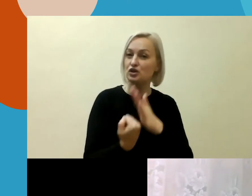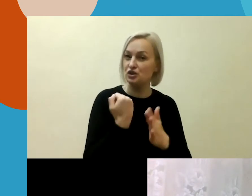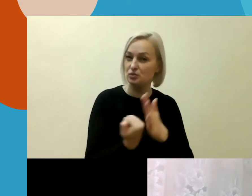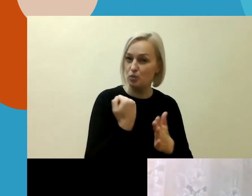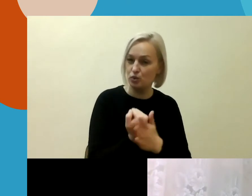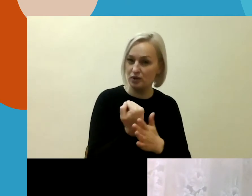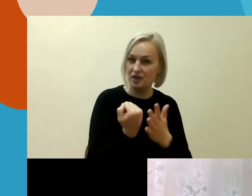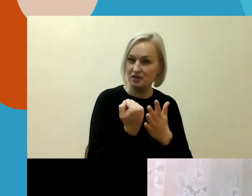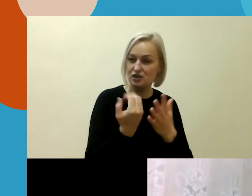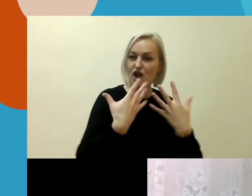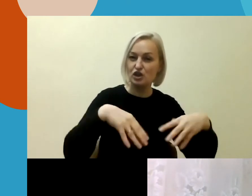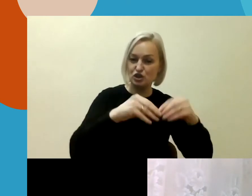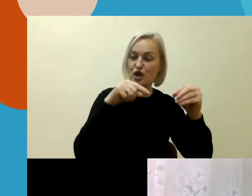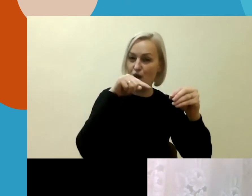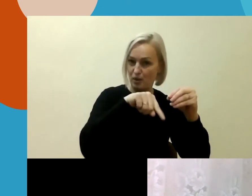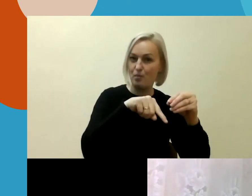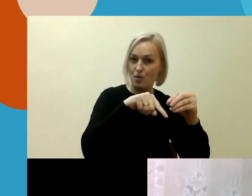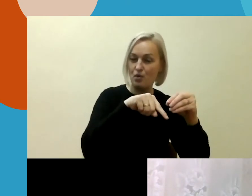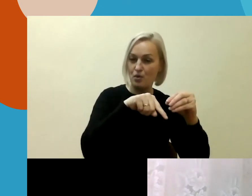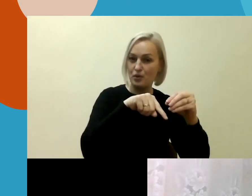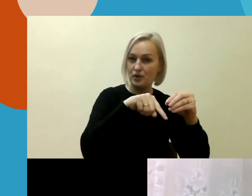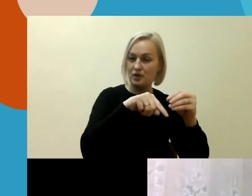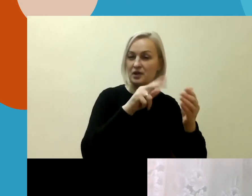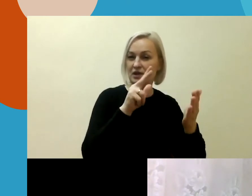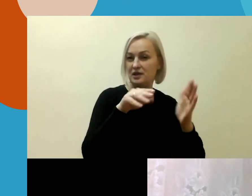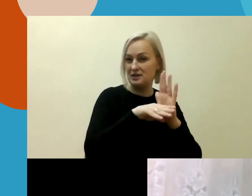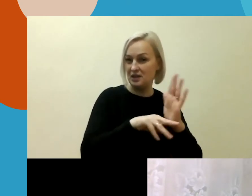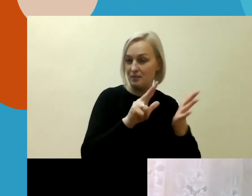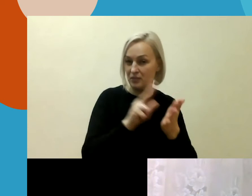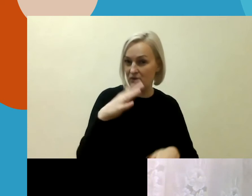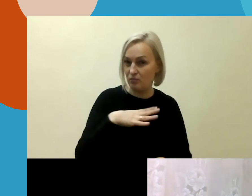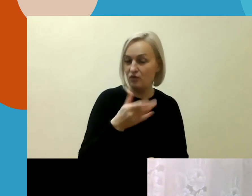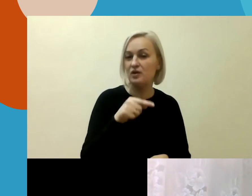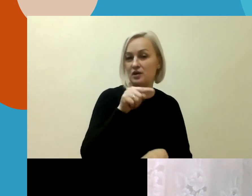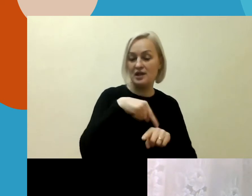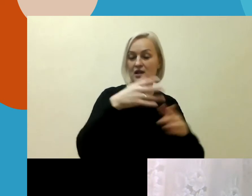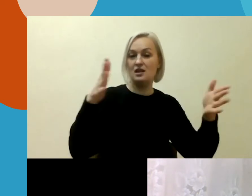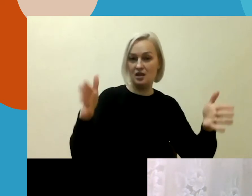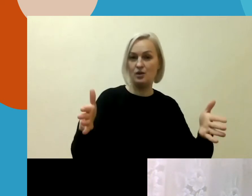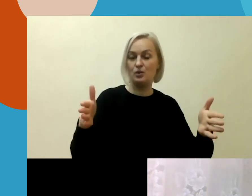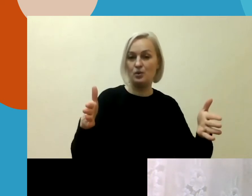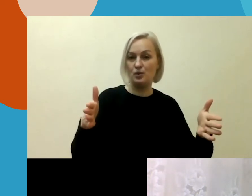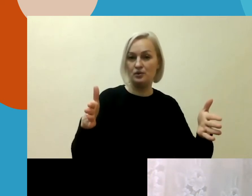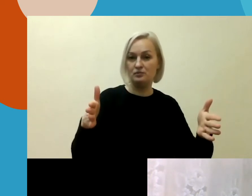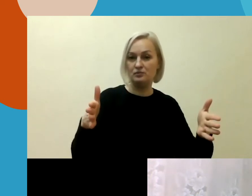when the piece of legislation was adopted in 2011 on domestic violence,